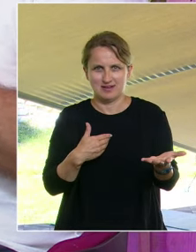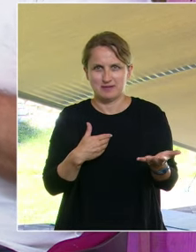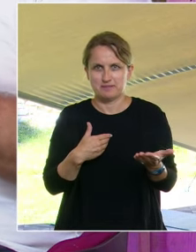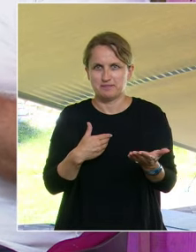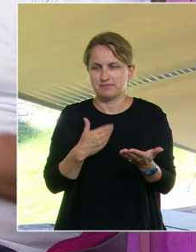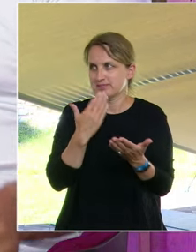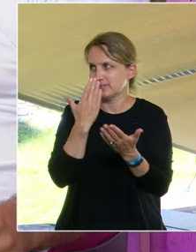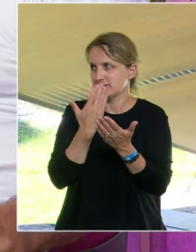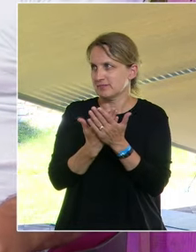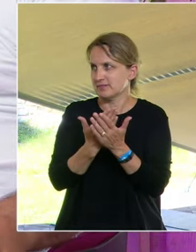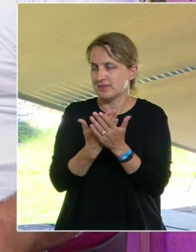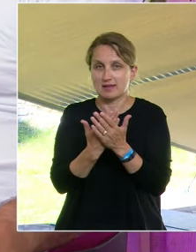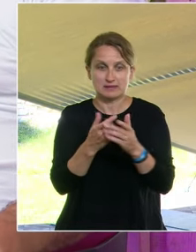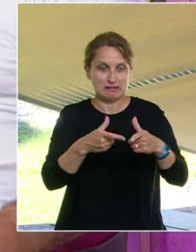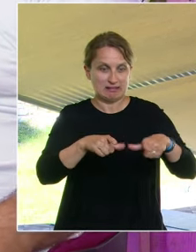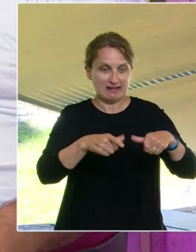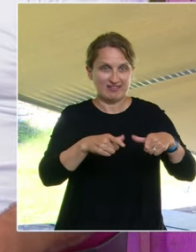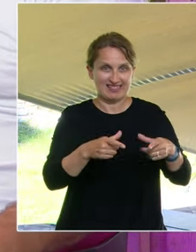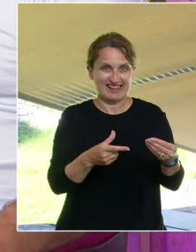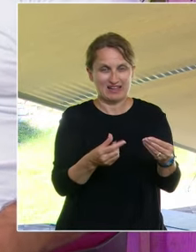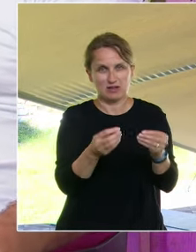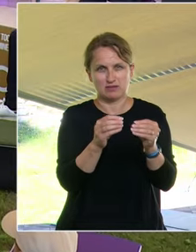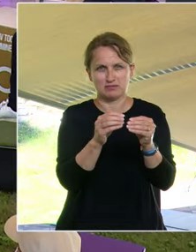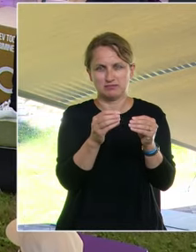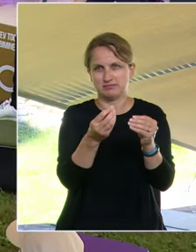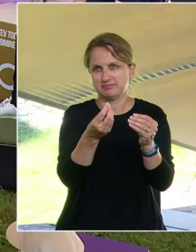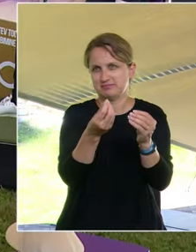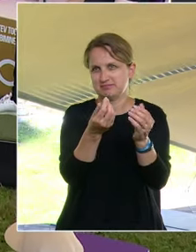so this one DVD can cost tens and tens and